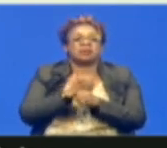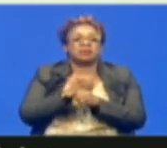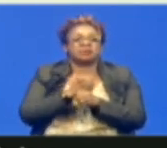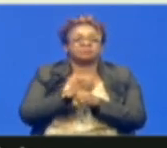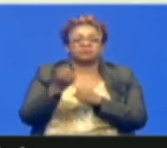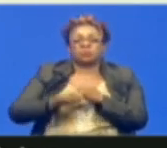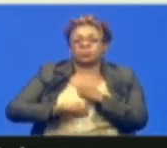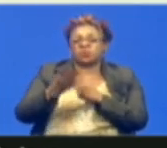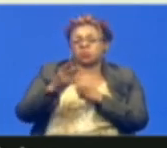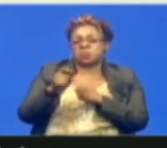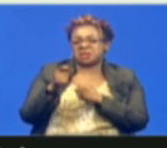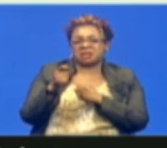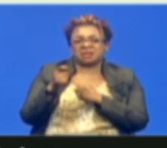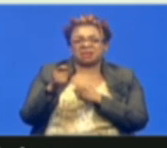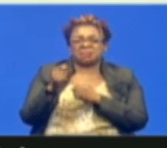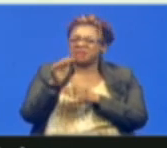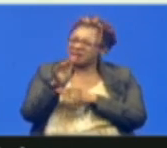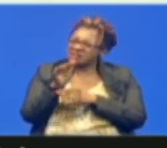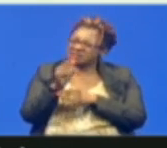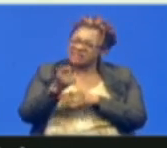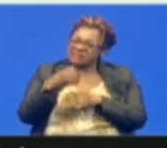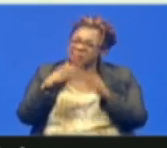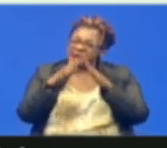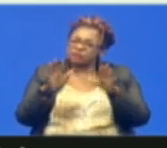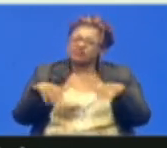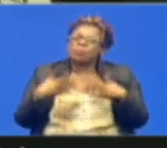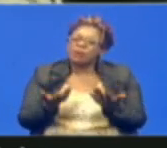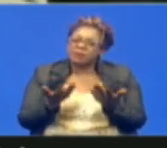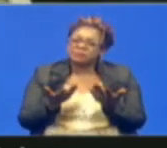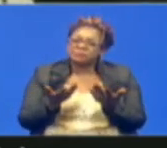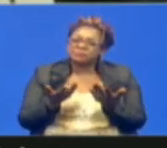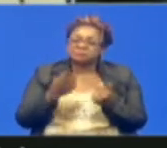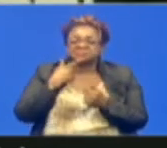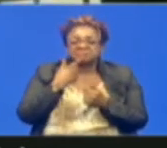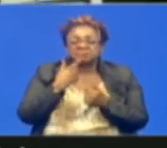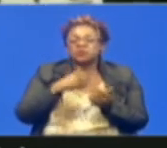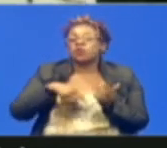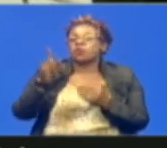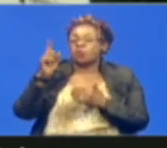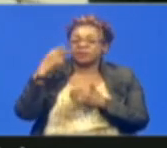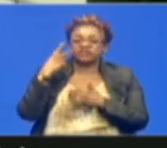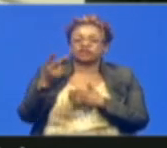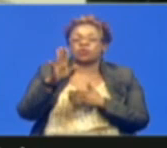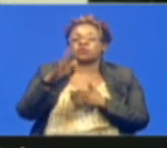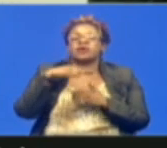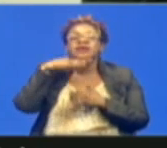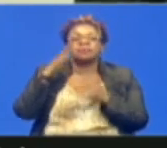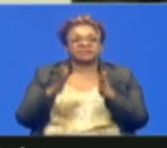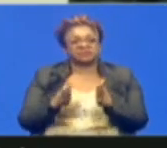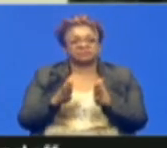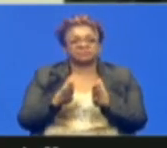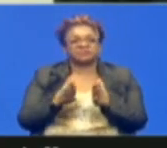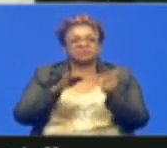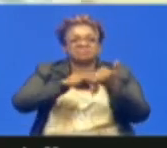kifunguo. Nikamuliza kifunguo yangu ya nyumba umetoa wapi? Akaniambia nenda kaangalie maiti. Rose and Kalela had been married for a year and